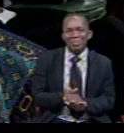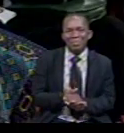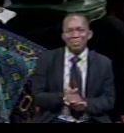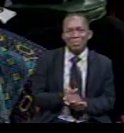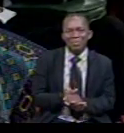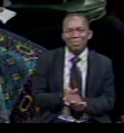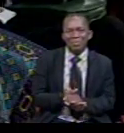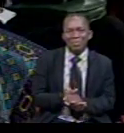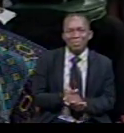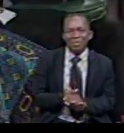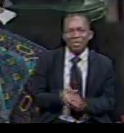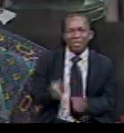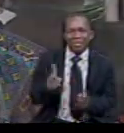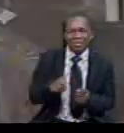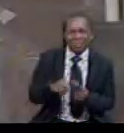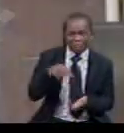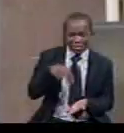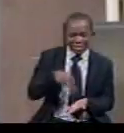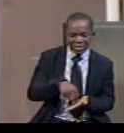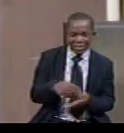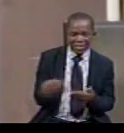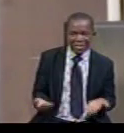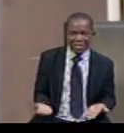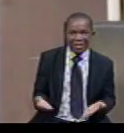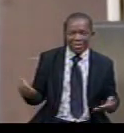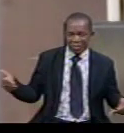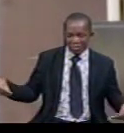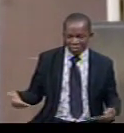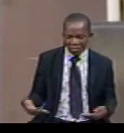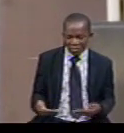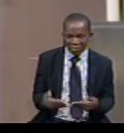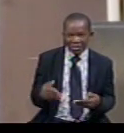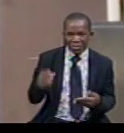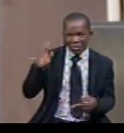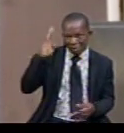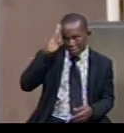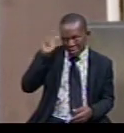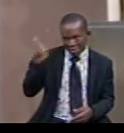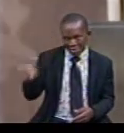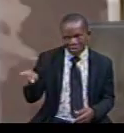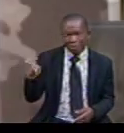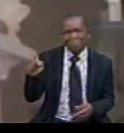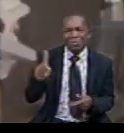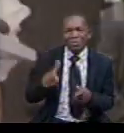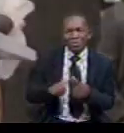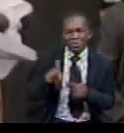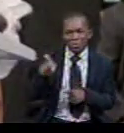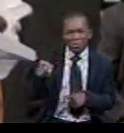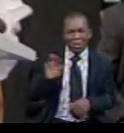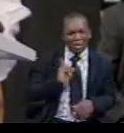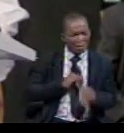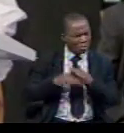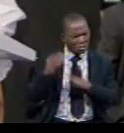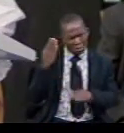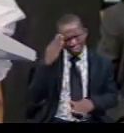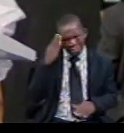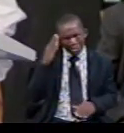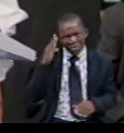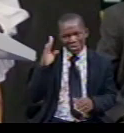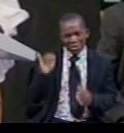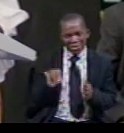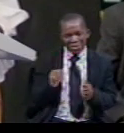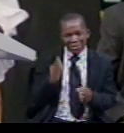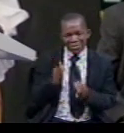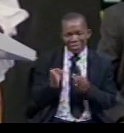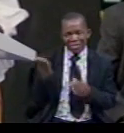And to stand here today to introduce him, I don't know if there's anything called privilege and